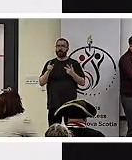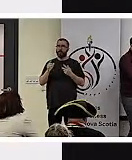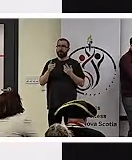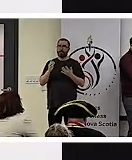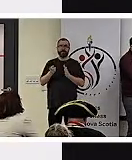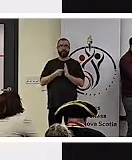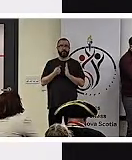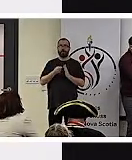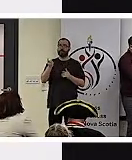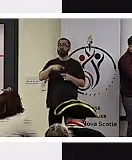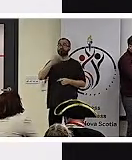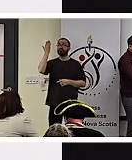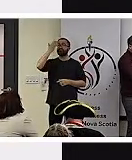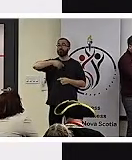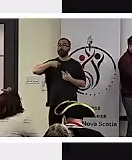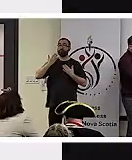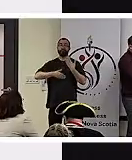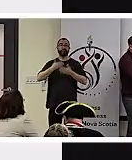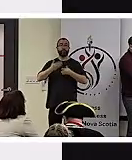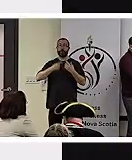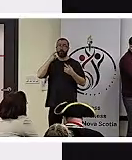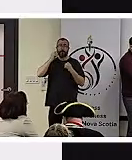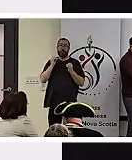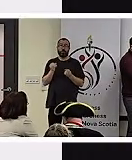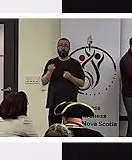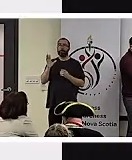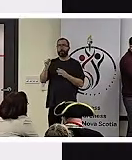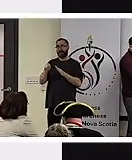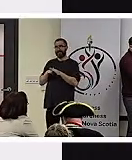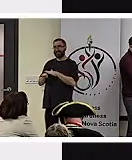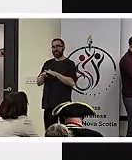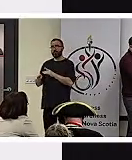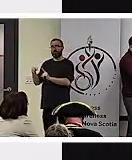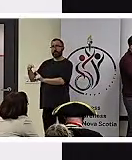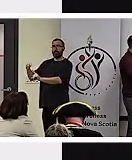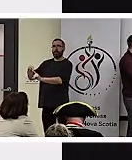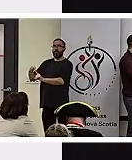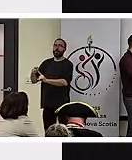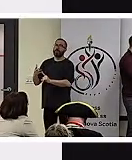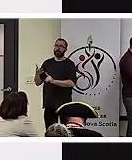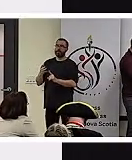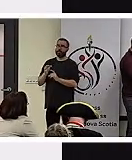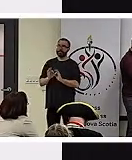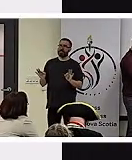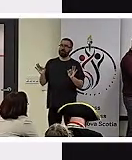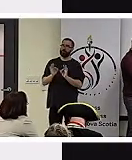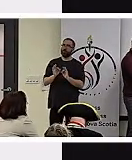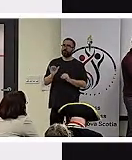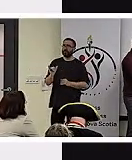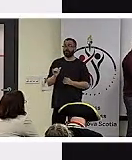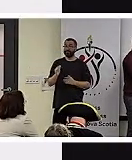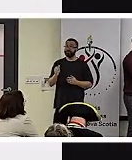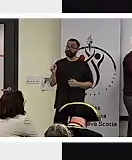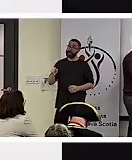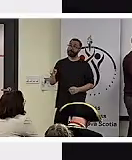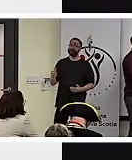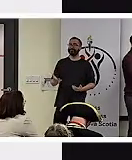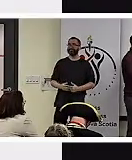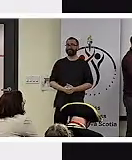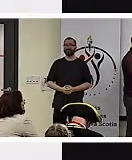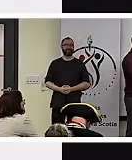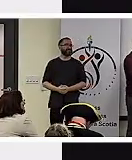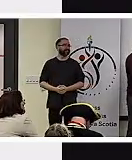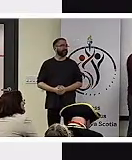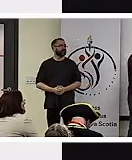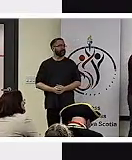about when we think about accessibility in places. So just also thinking about that. Yeah. Yeah, and Jen,